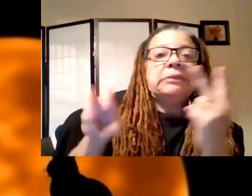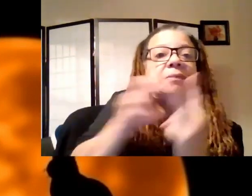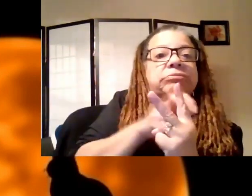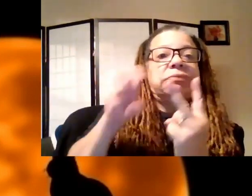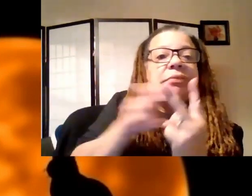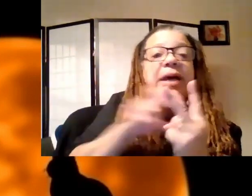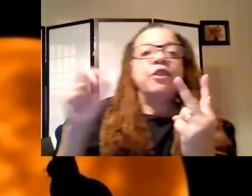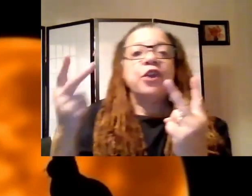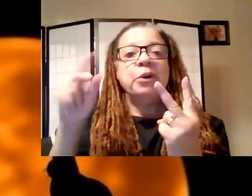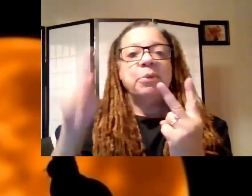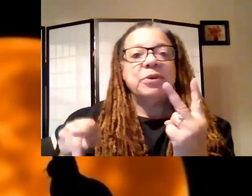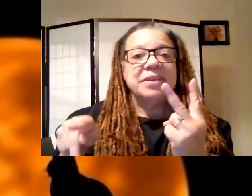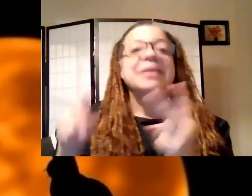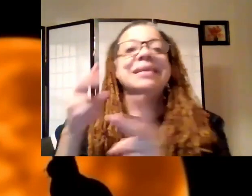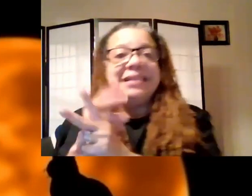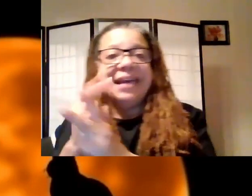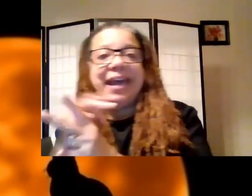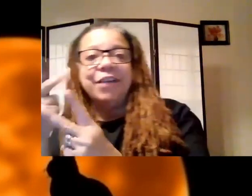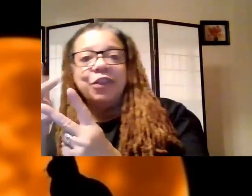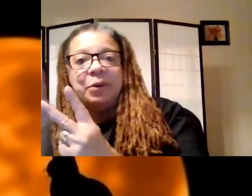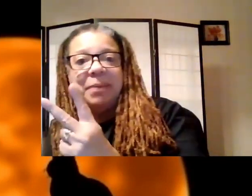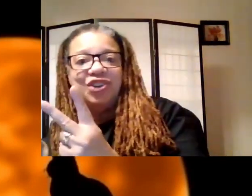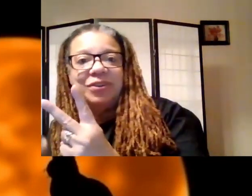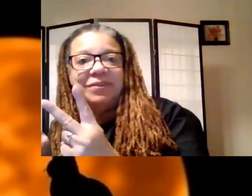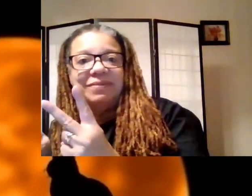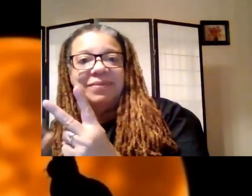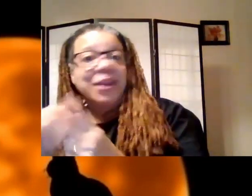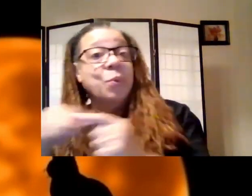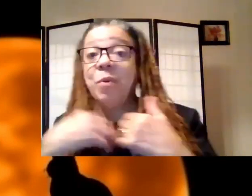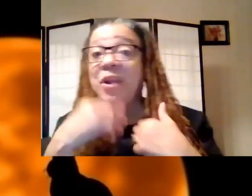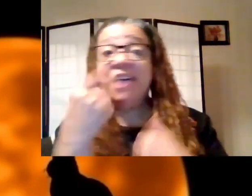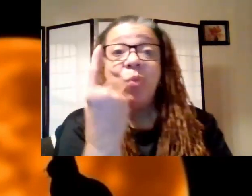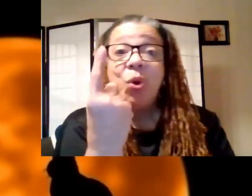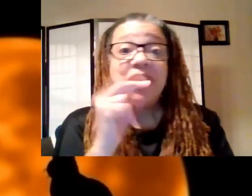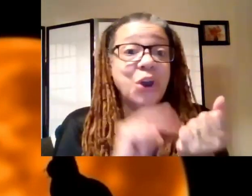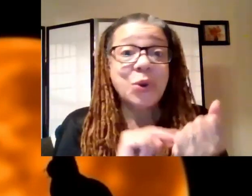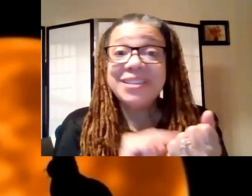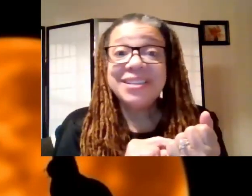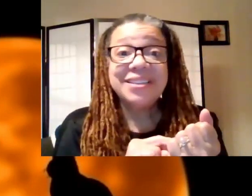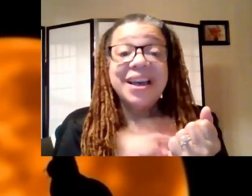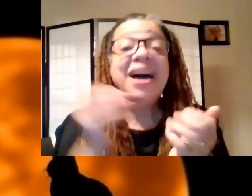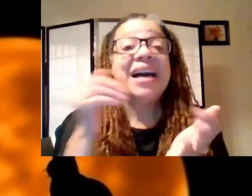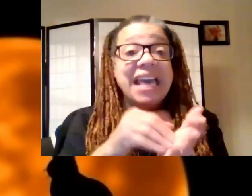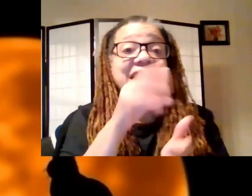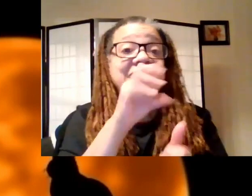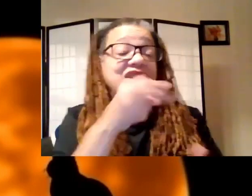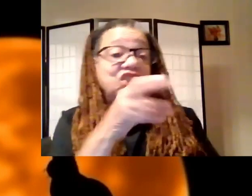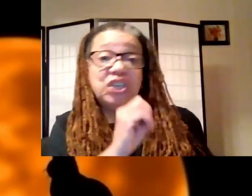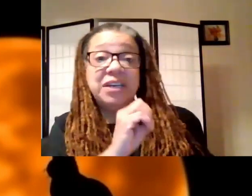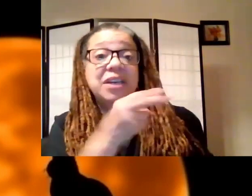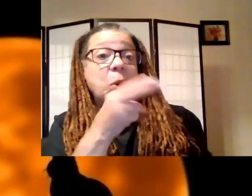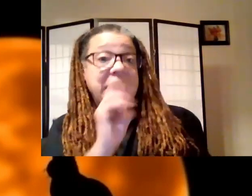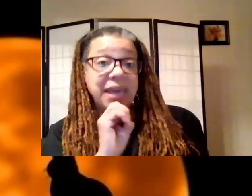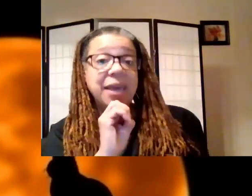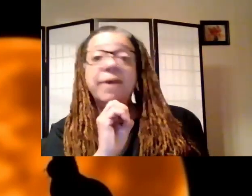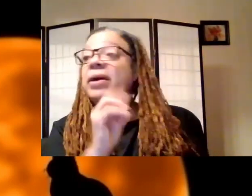third pod to take care of the patients. And when we only have 1 nurse, again, she's in charge